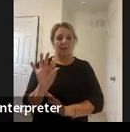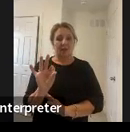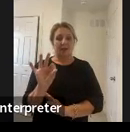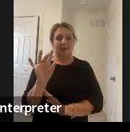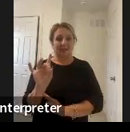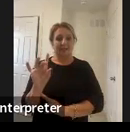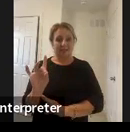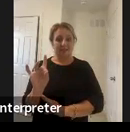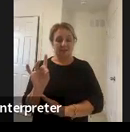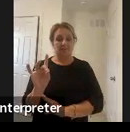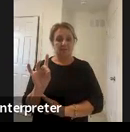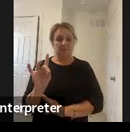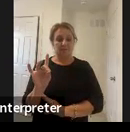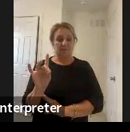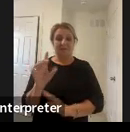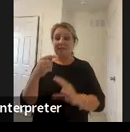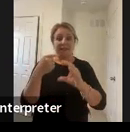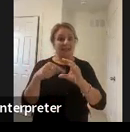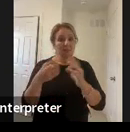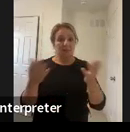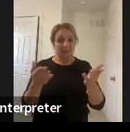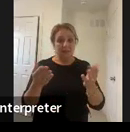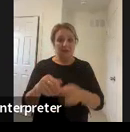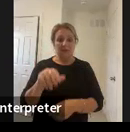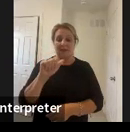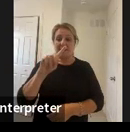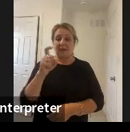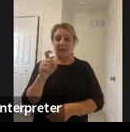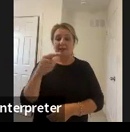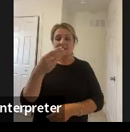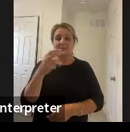703-746-4988. Email us at